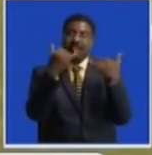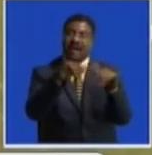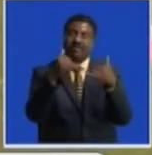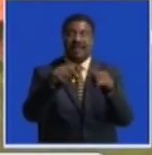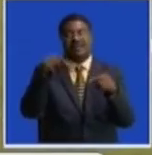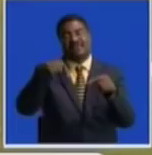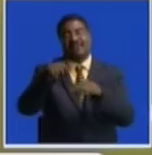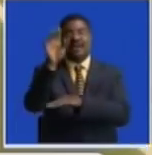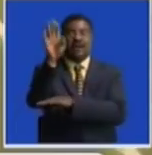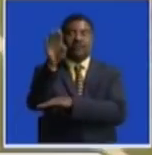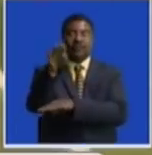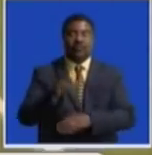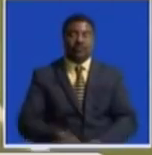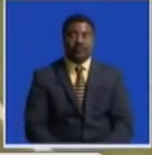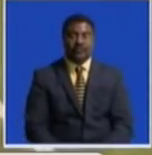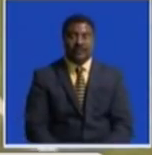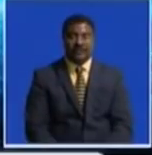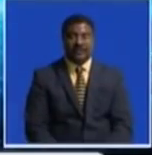this afternoon.